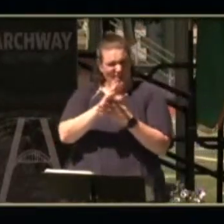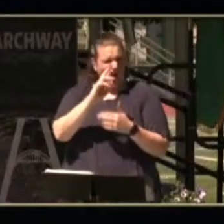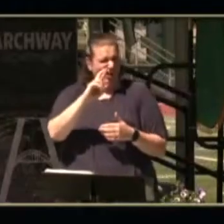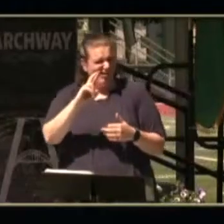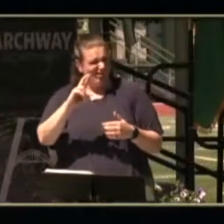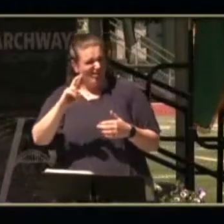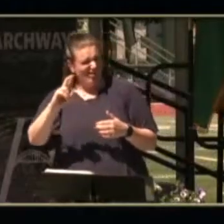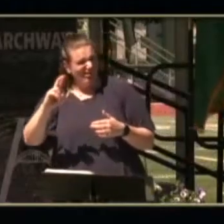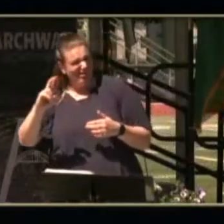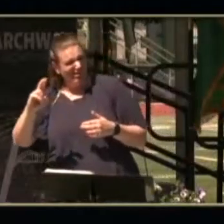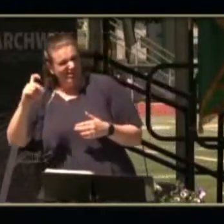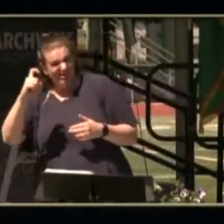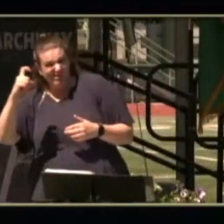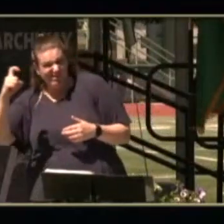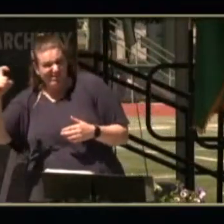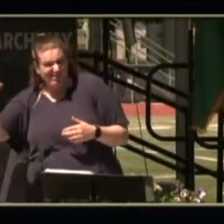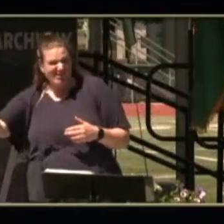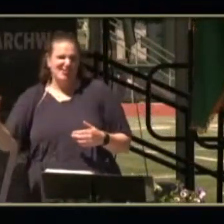r